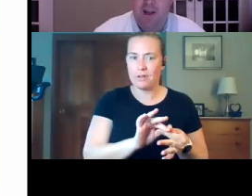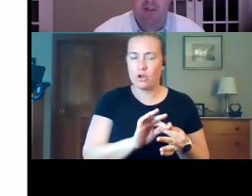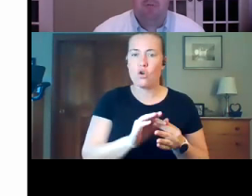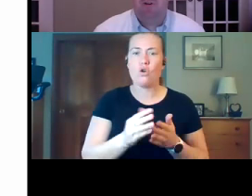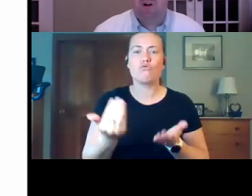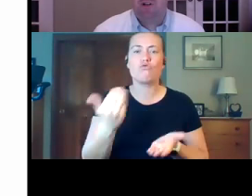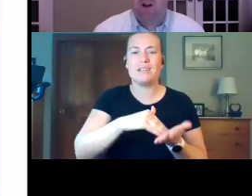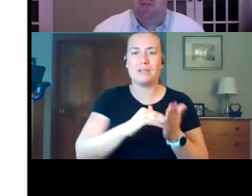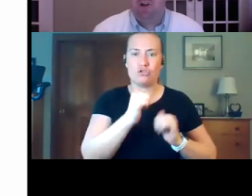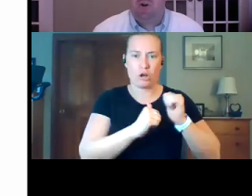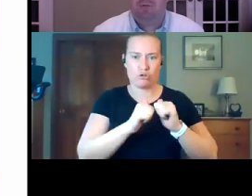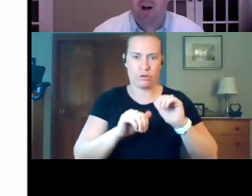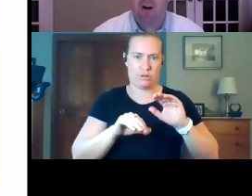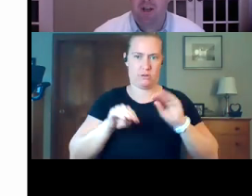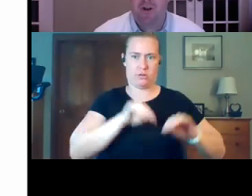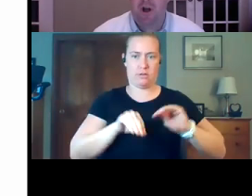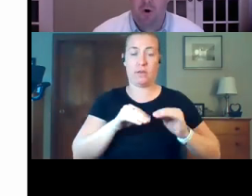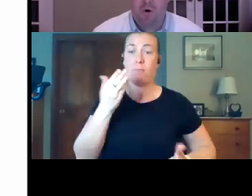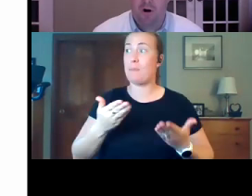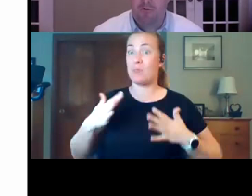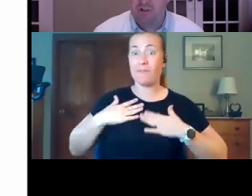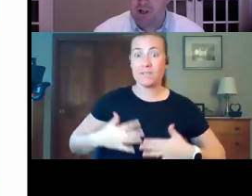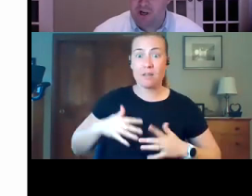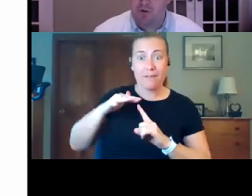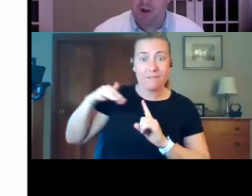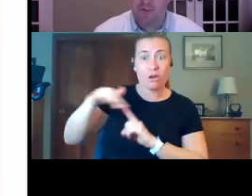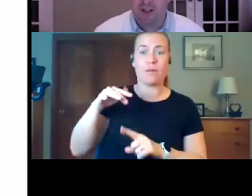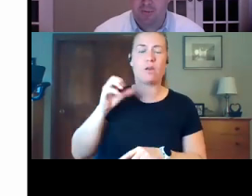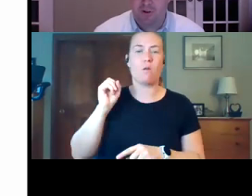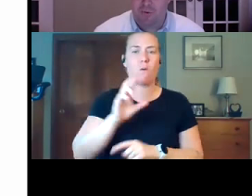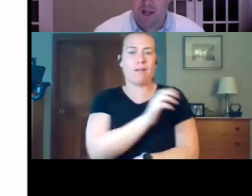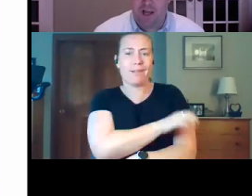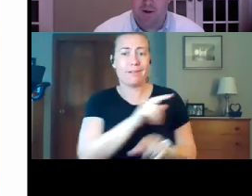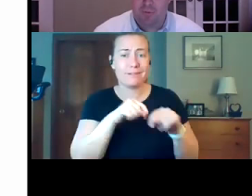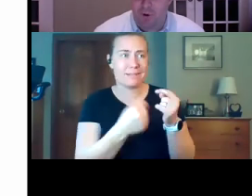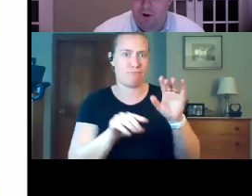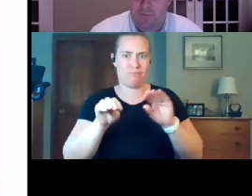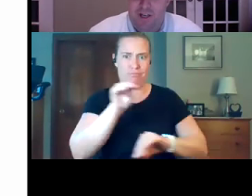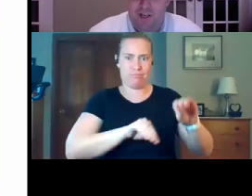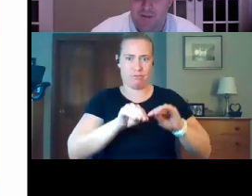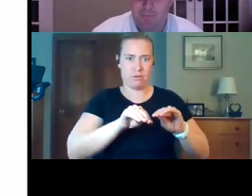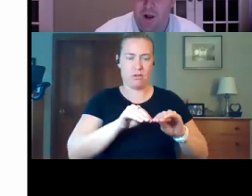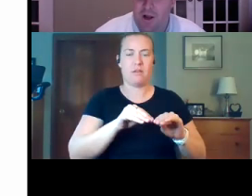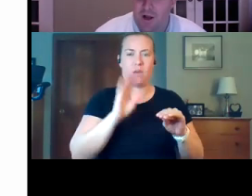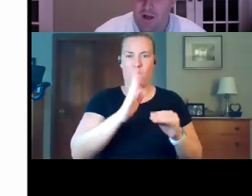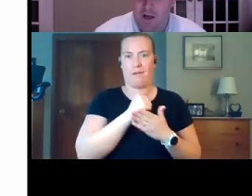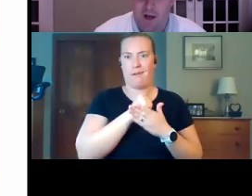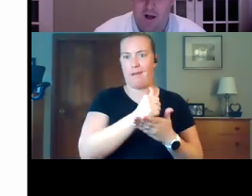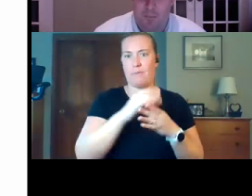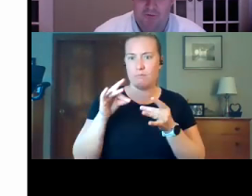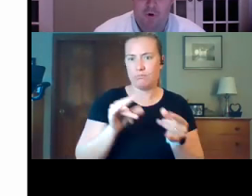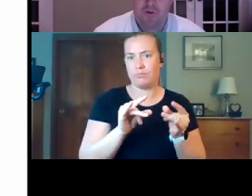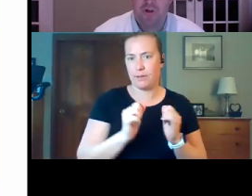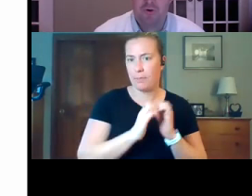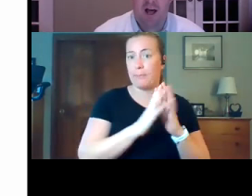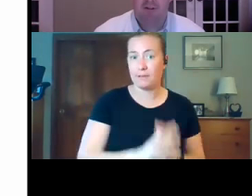restructuring, either restructuring a physical environment or restructuring clinical teams in a way that would promote implementation. And